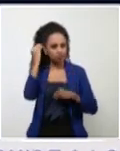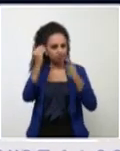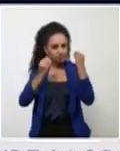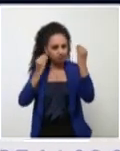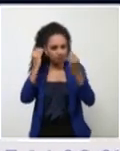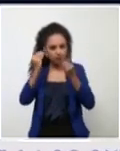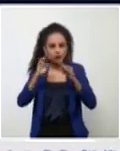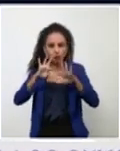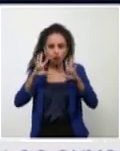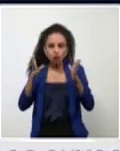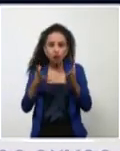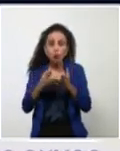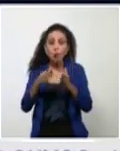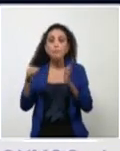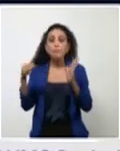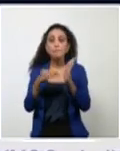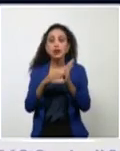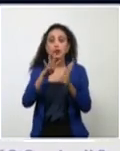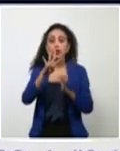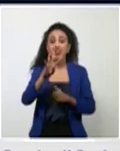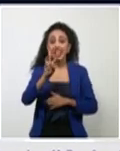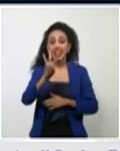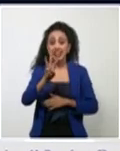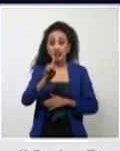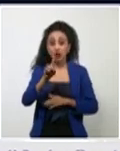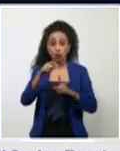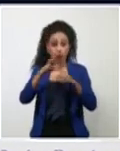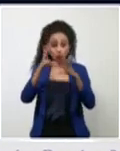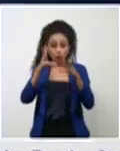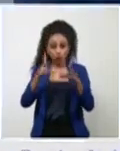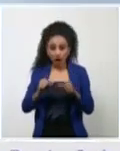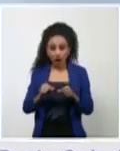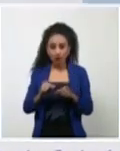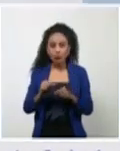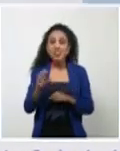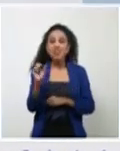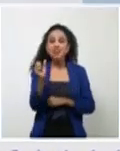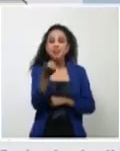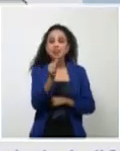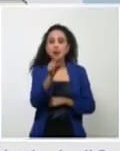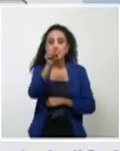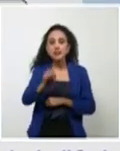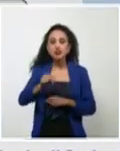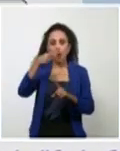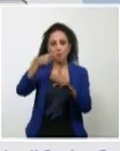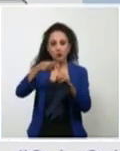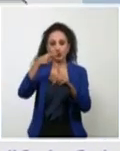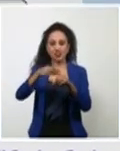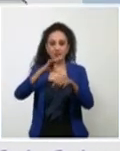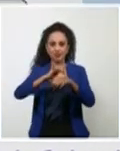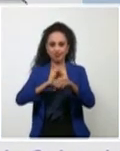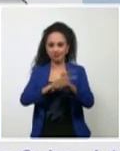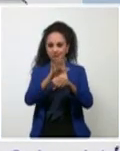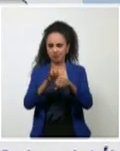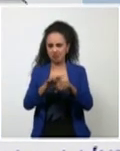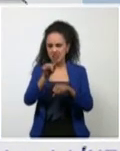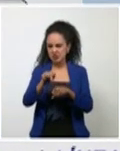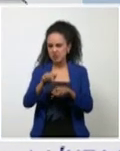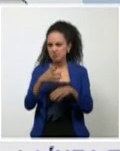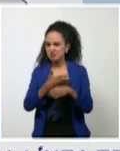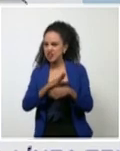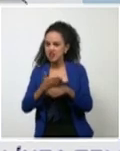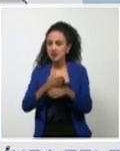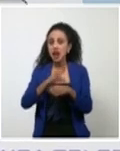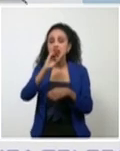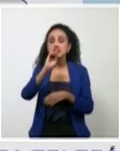182. As a result of analysis of these 1,431 samples, 10 tested